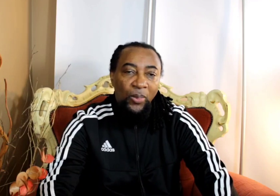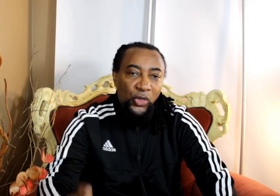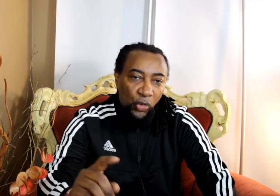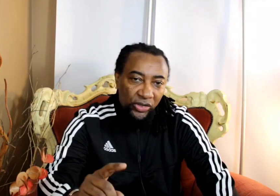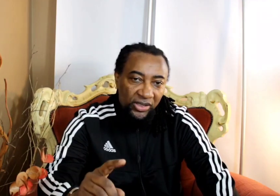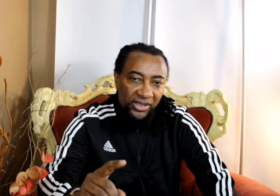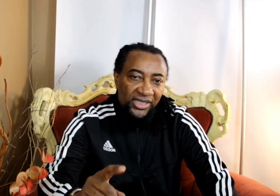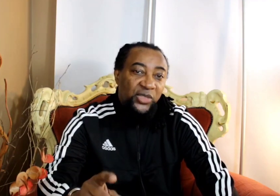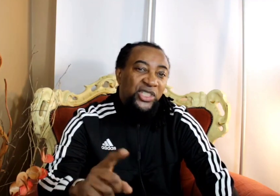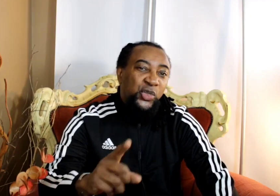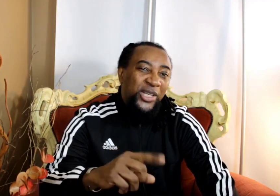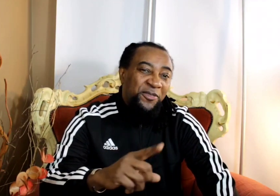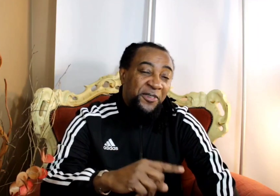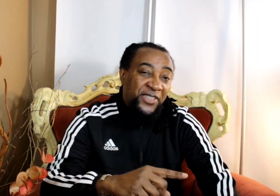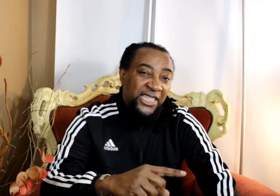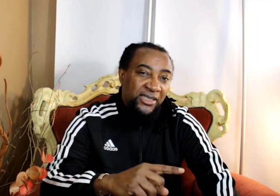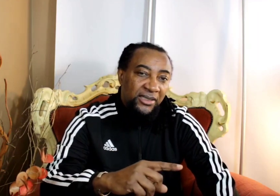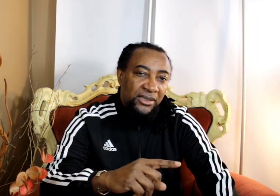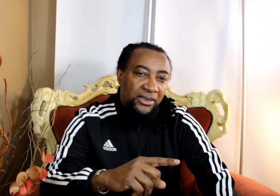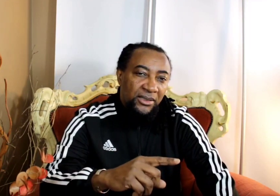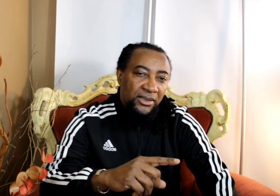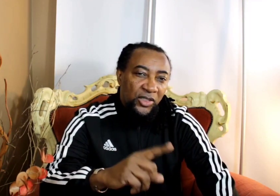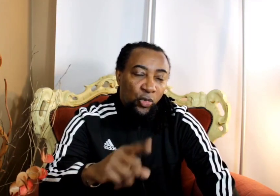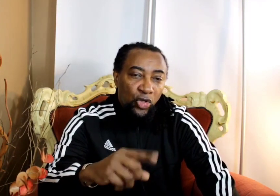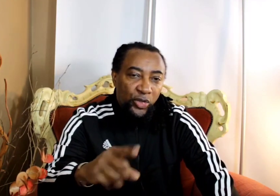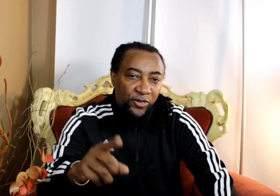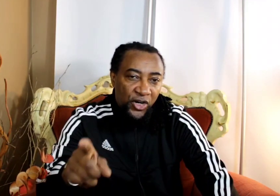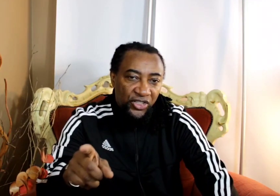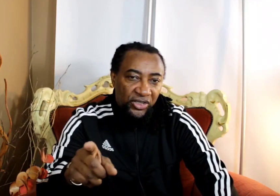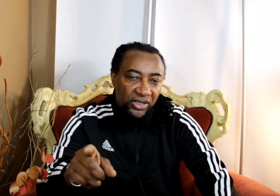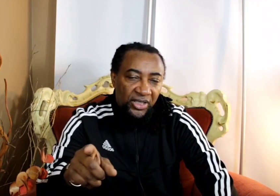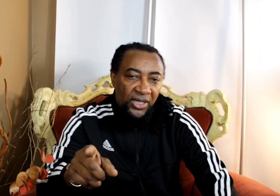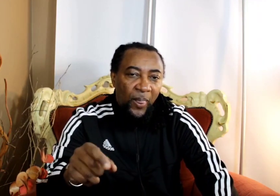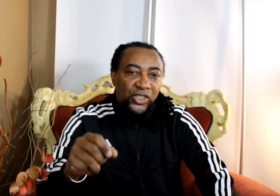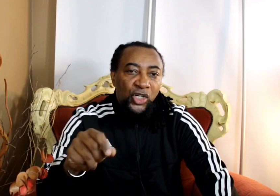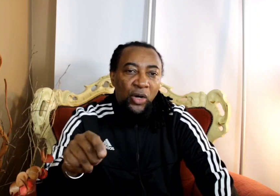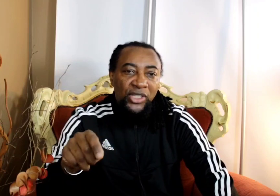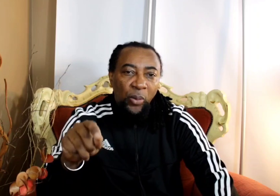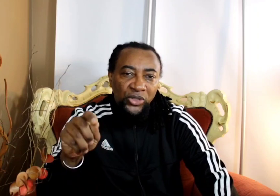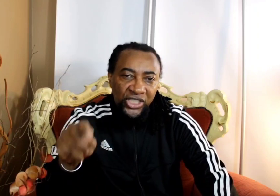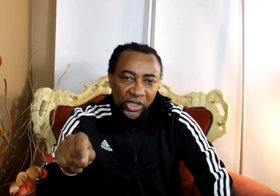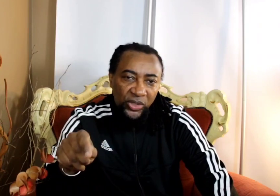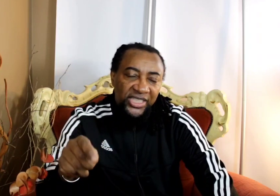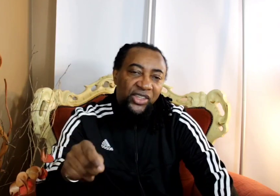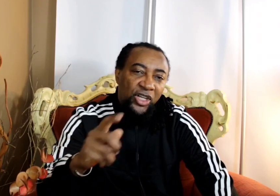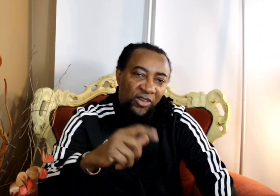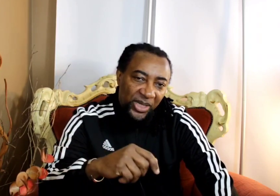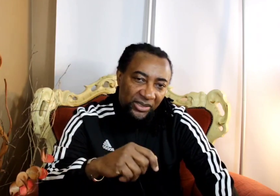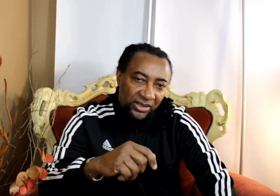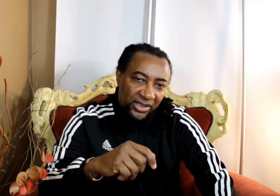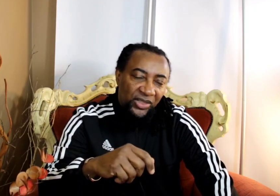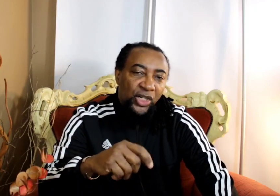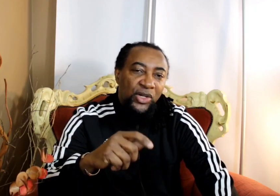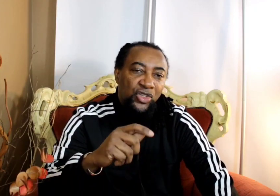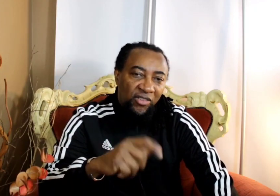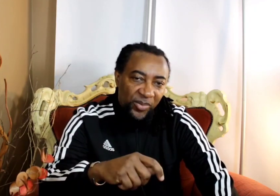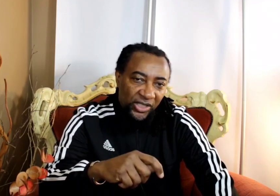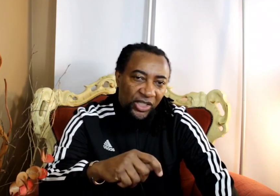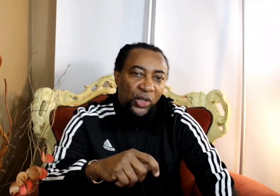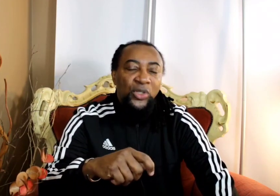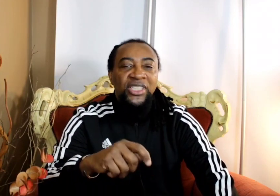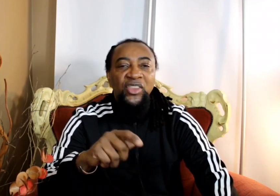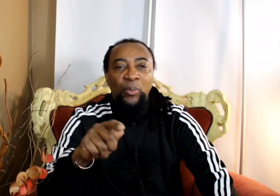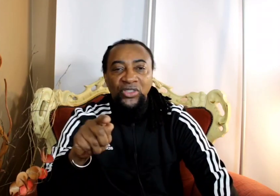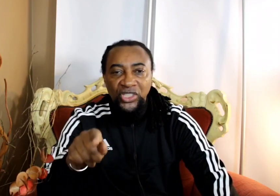Now, note, this was in 2015. The roles were reversed. So the current opposition was then the government, and the current